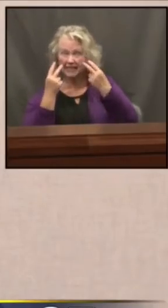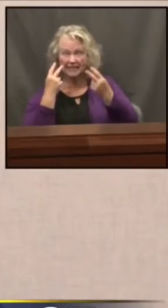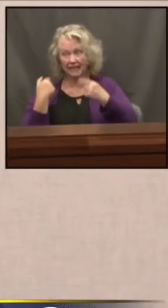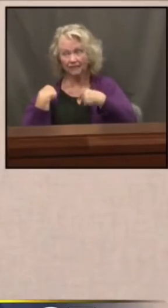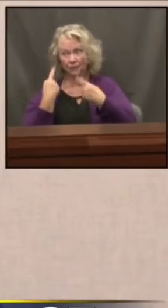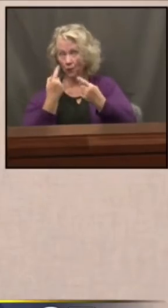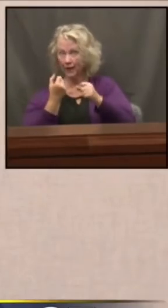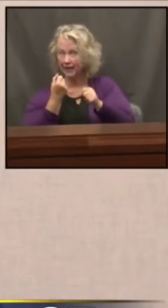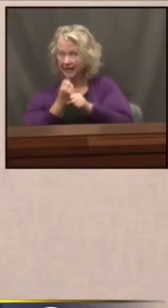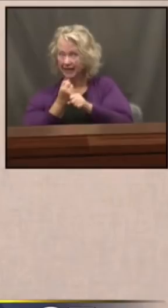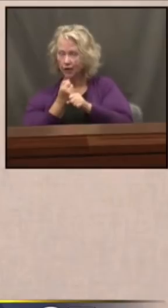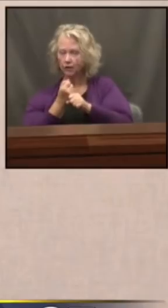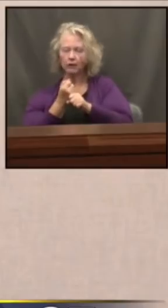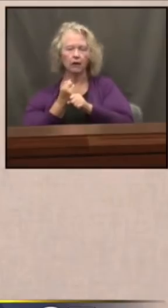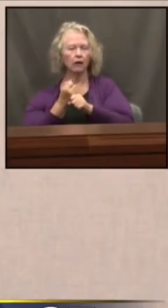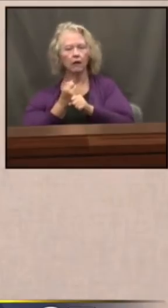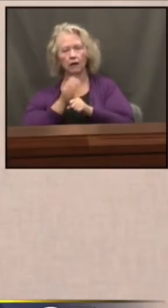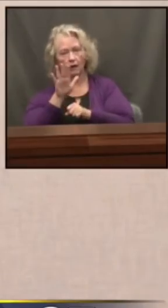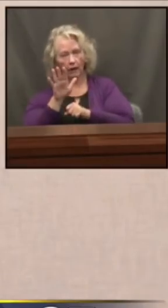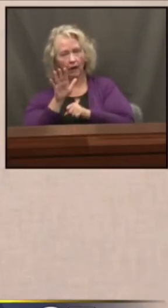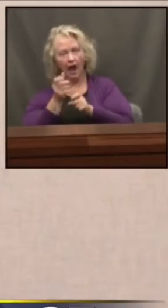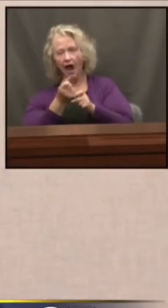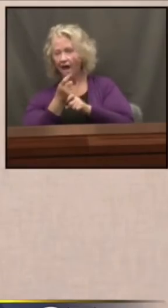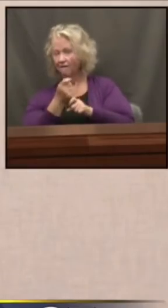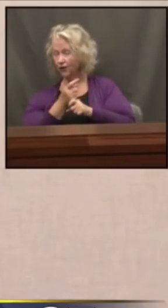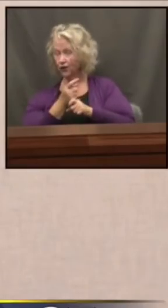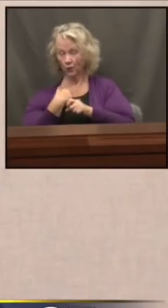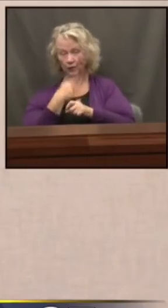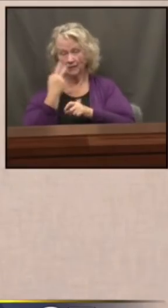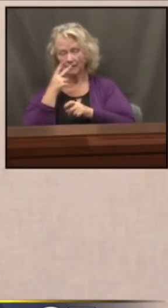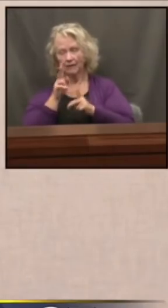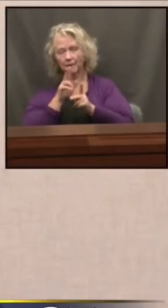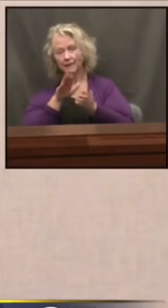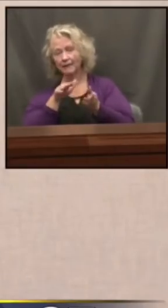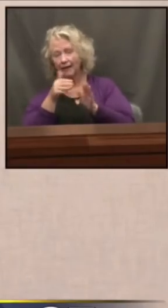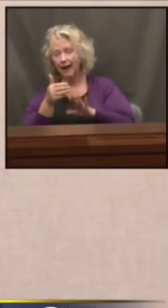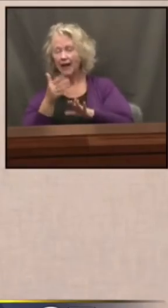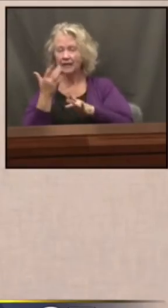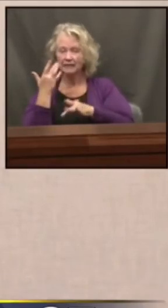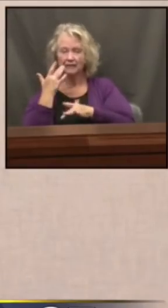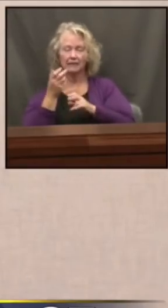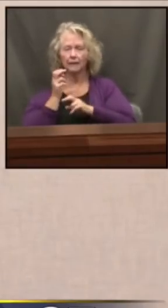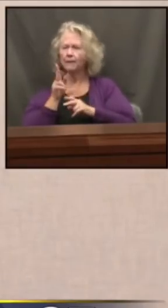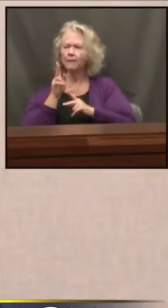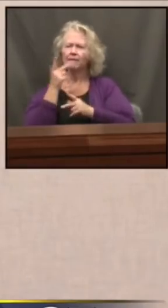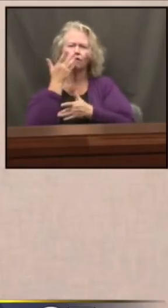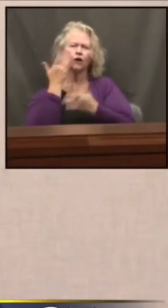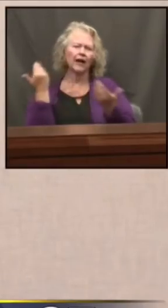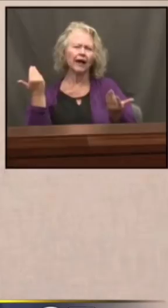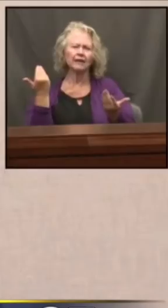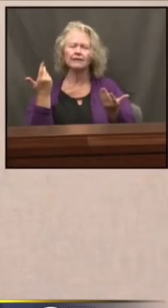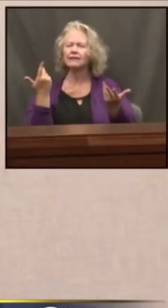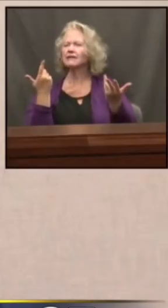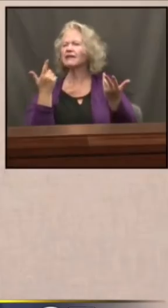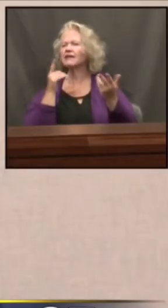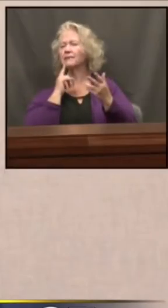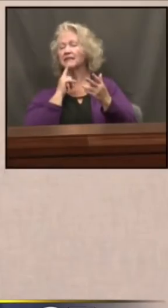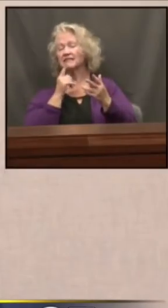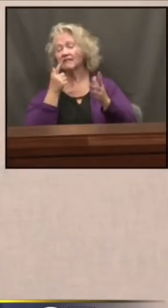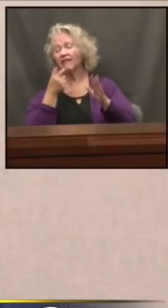year, and every year we have deaths and complications from flu. People forget about this because it goes into the background and it's just kind